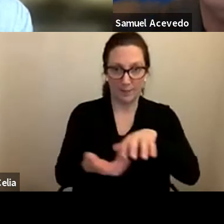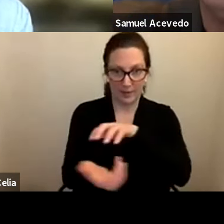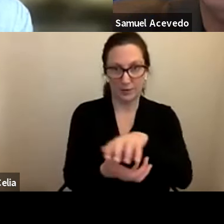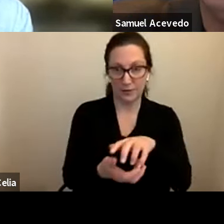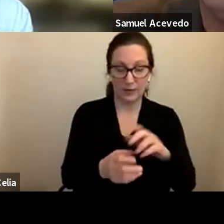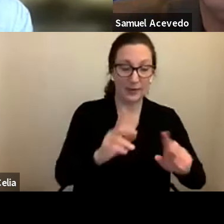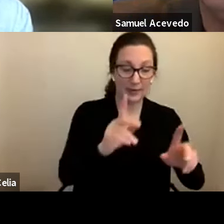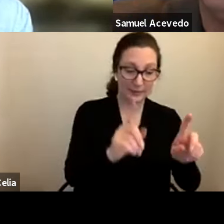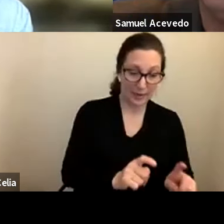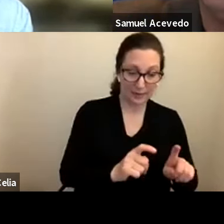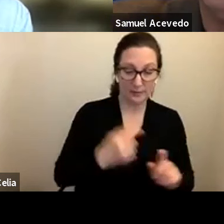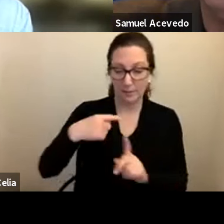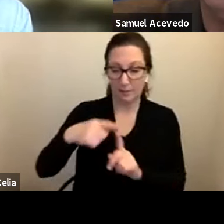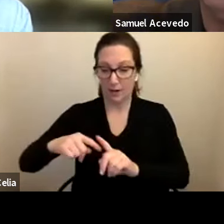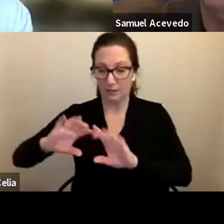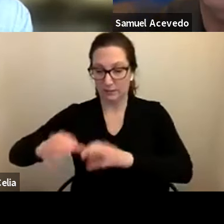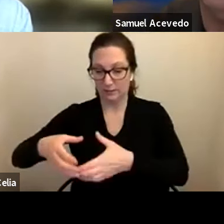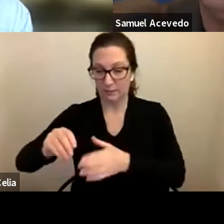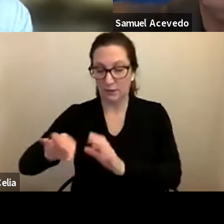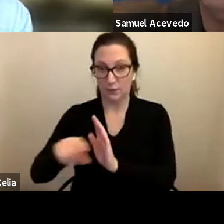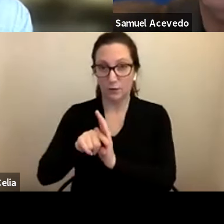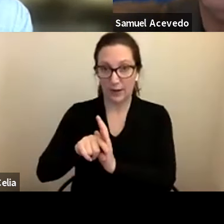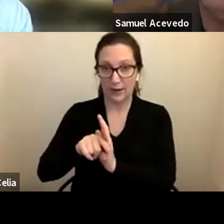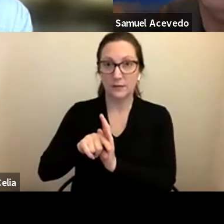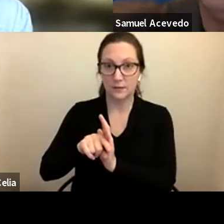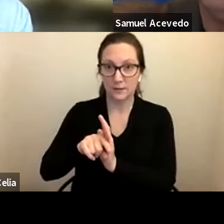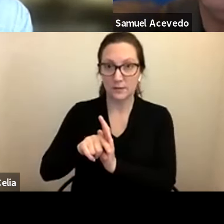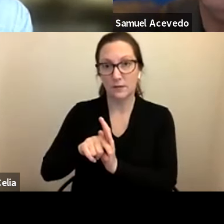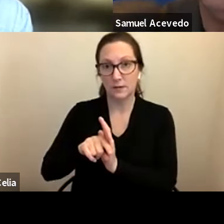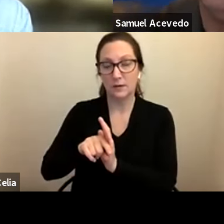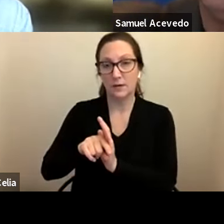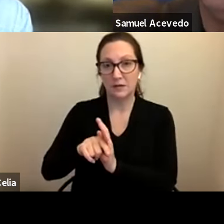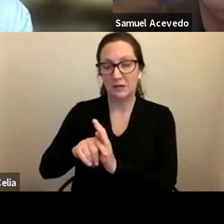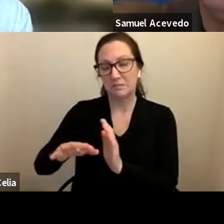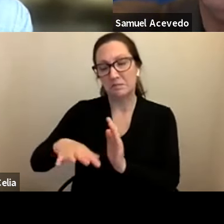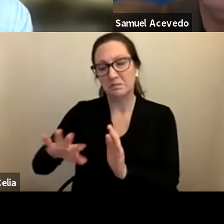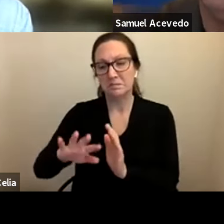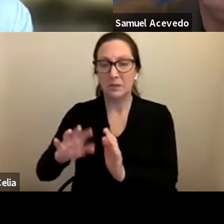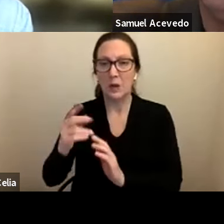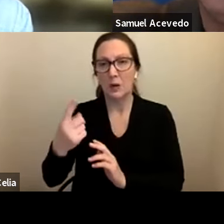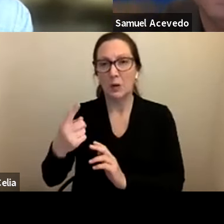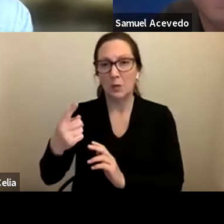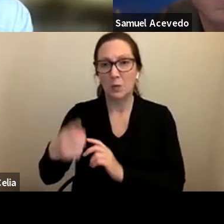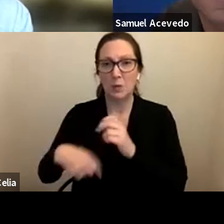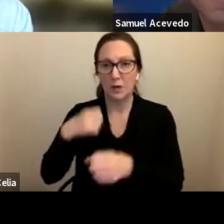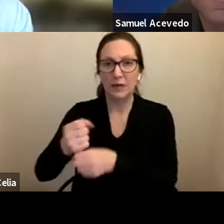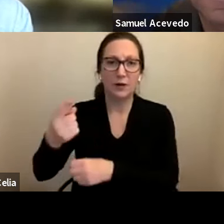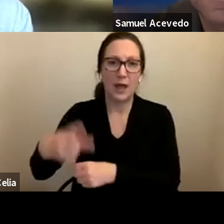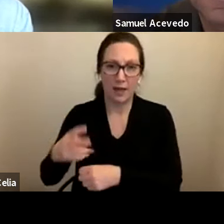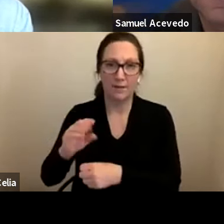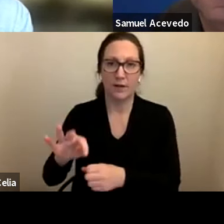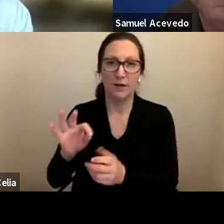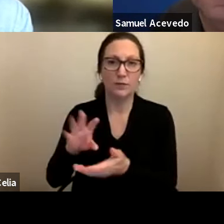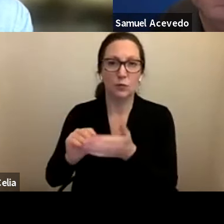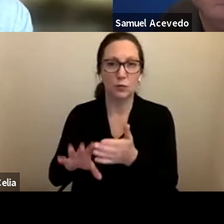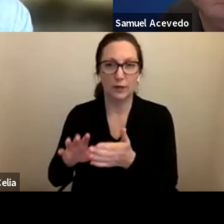set of grades covering probably a year and a half of student achievement in